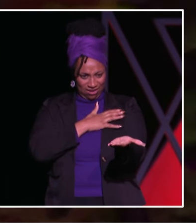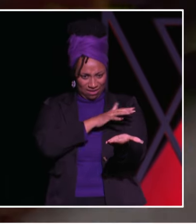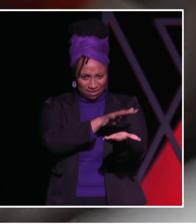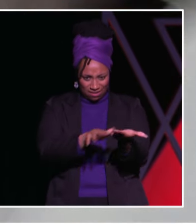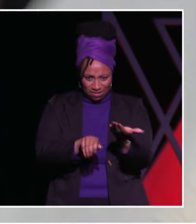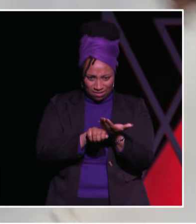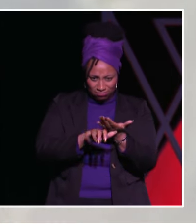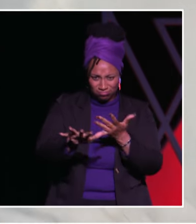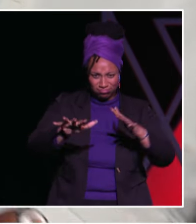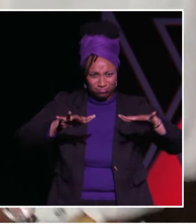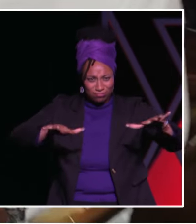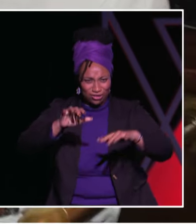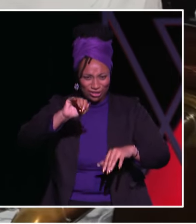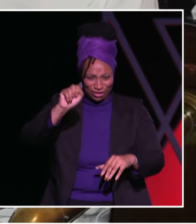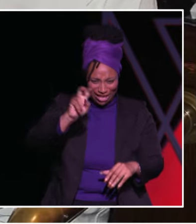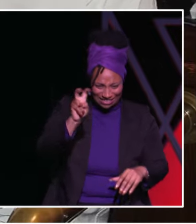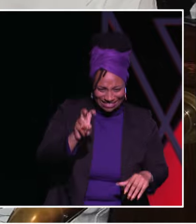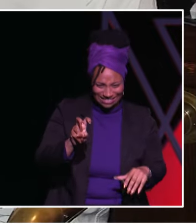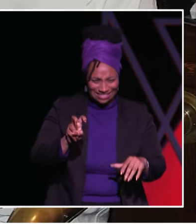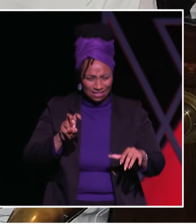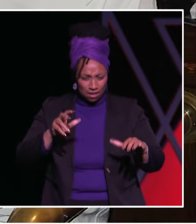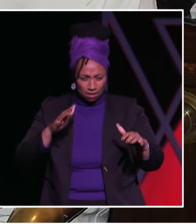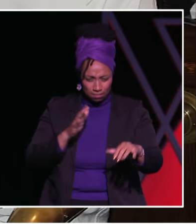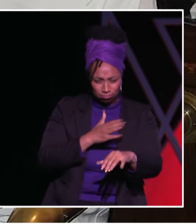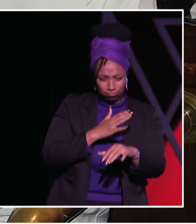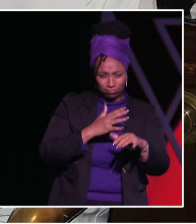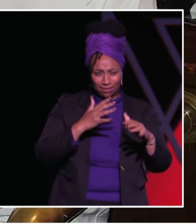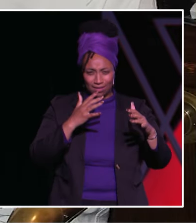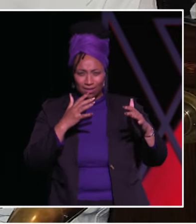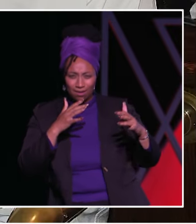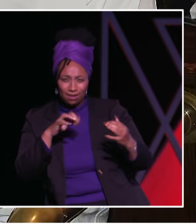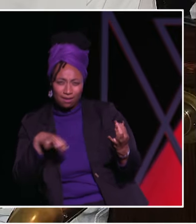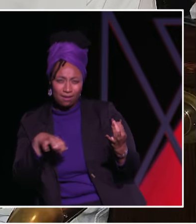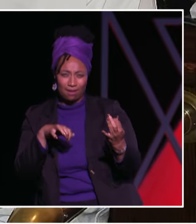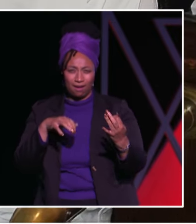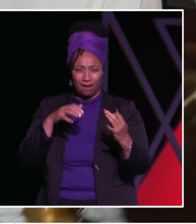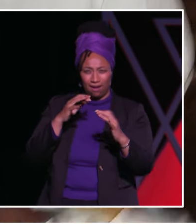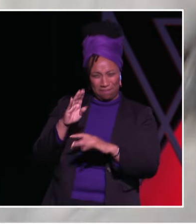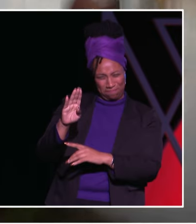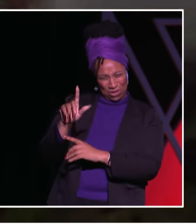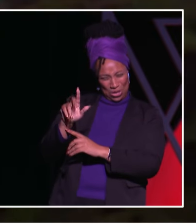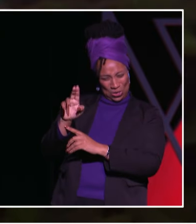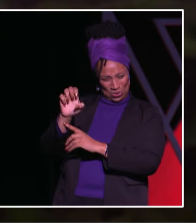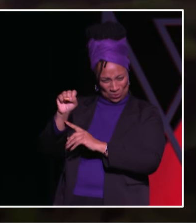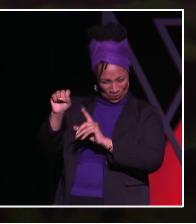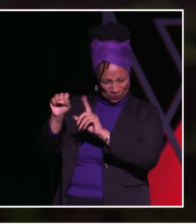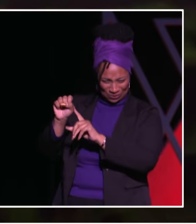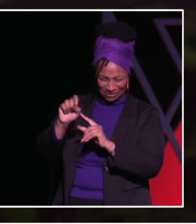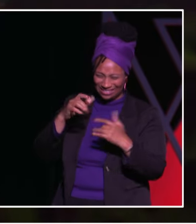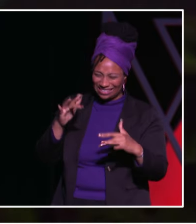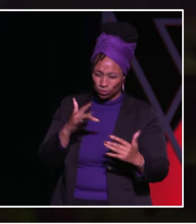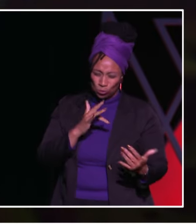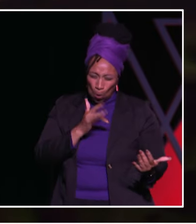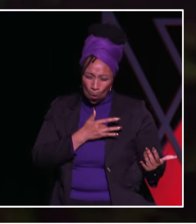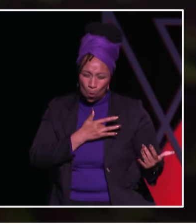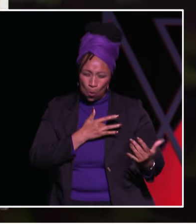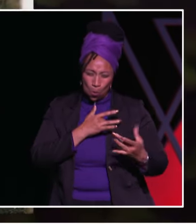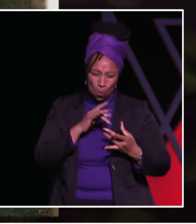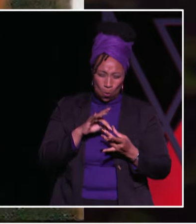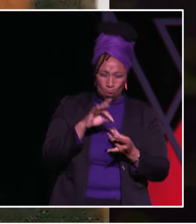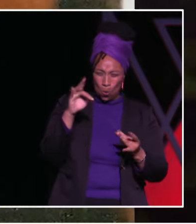to Blues Alley, still swinging, still soulful, and still making jazz history.